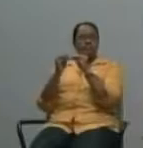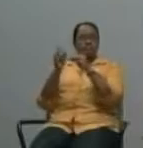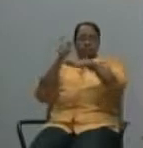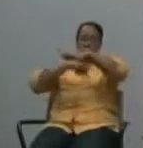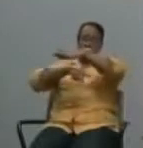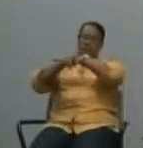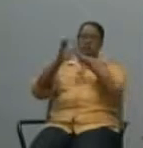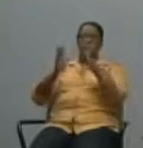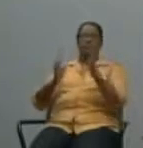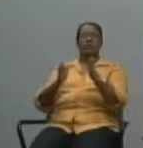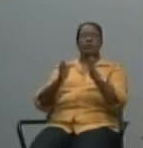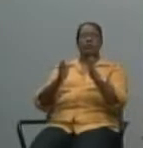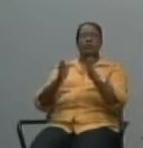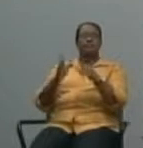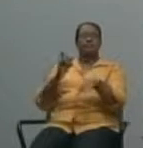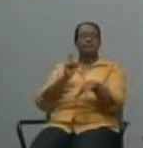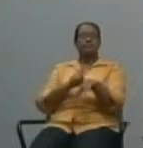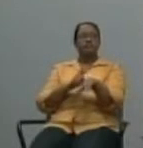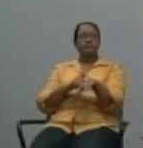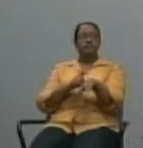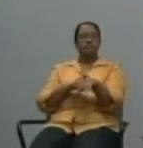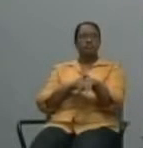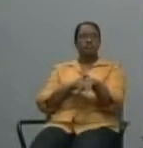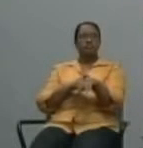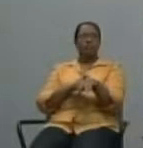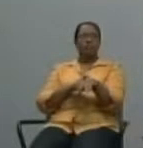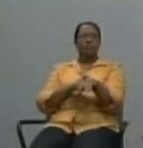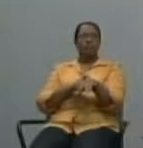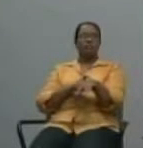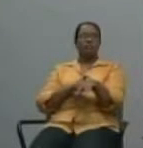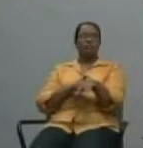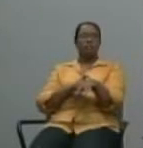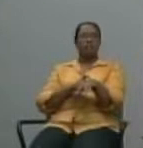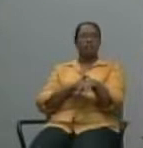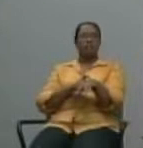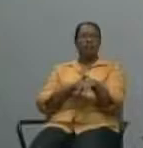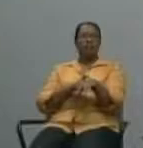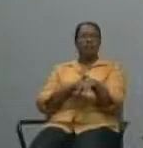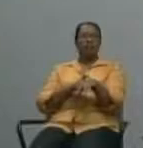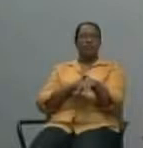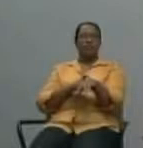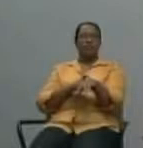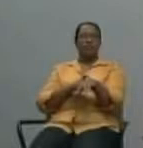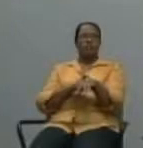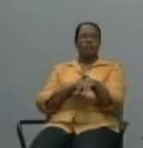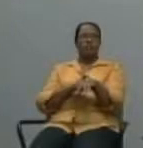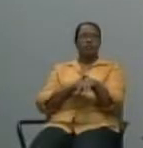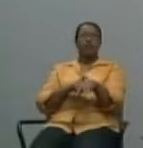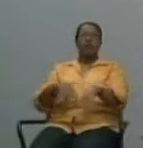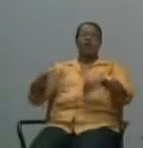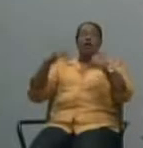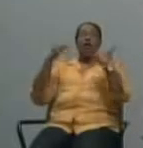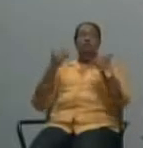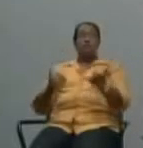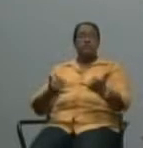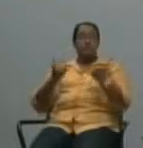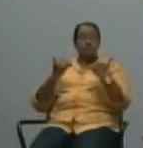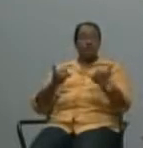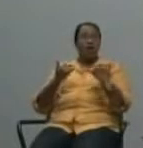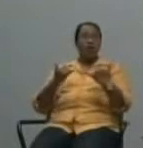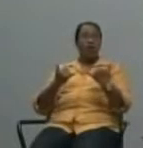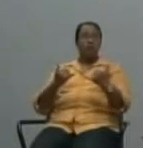time. Furthermore, it has reached such a global scale in our globalized